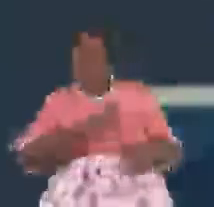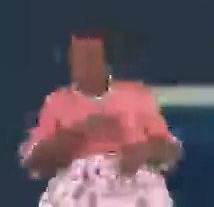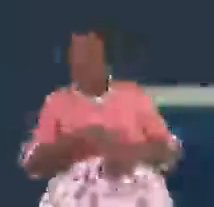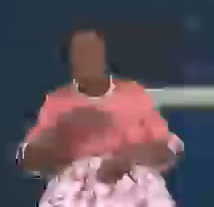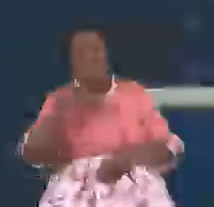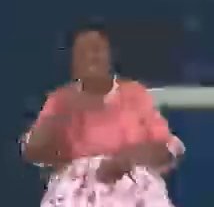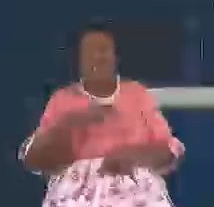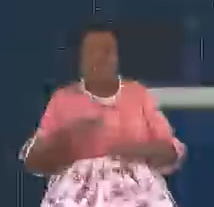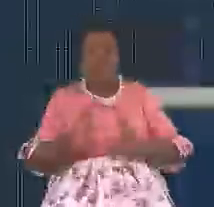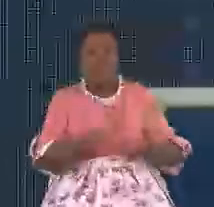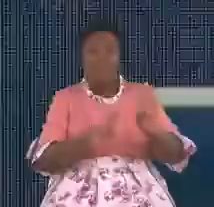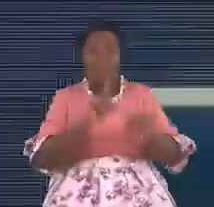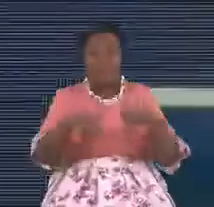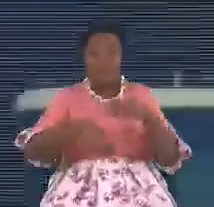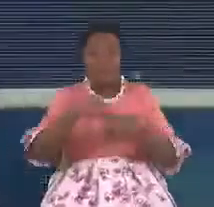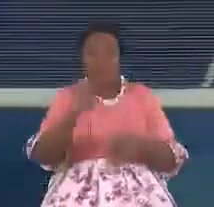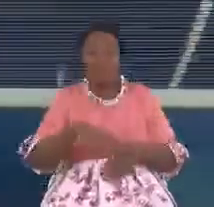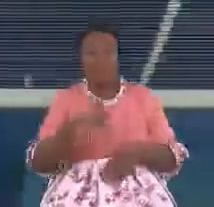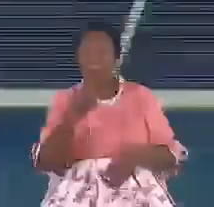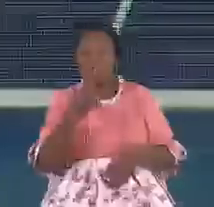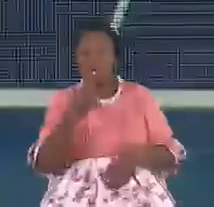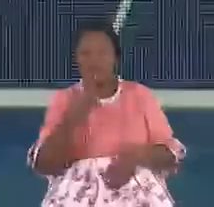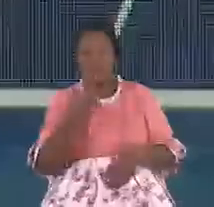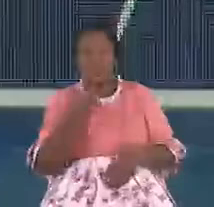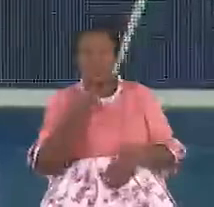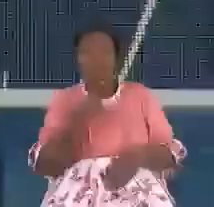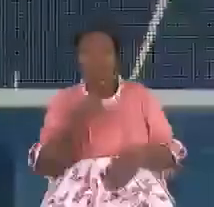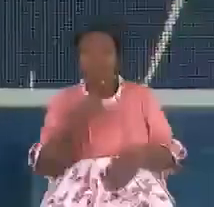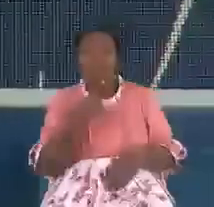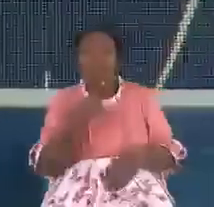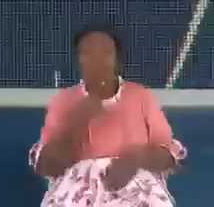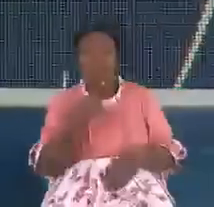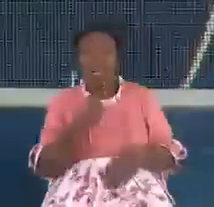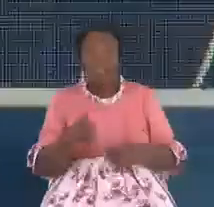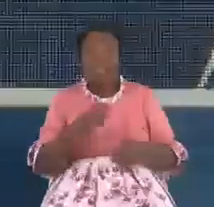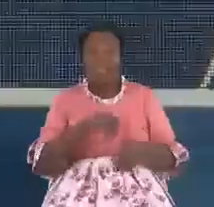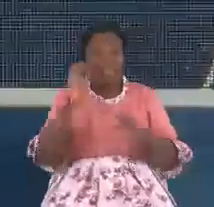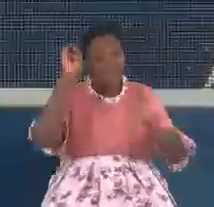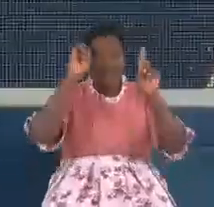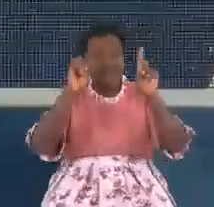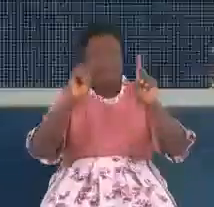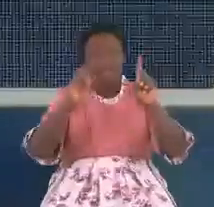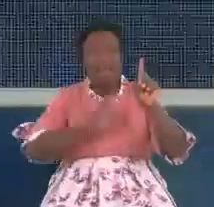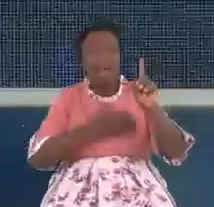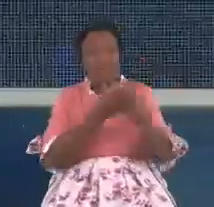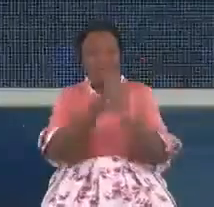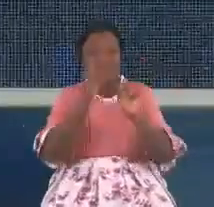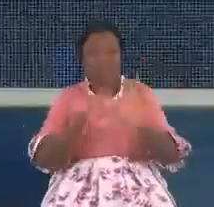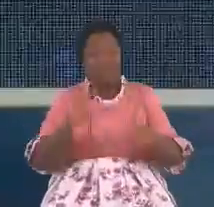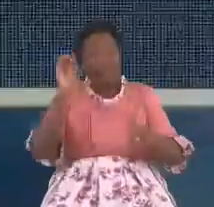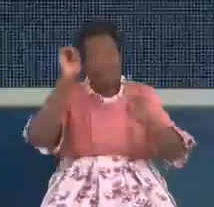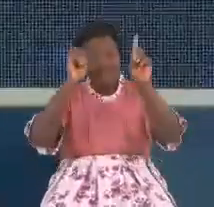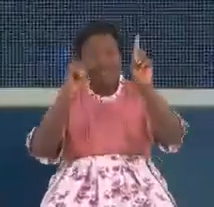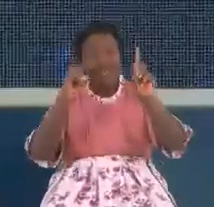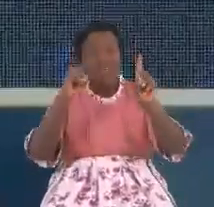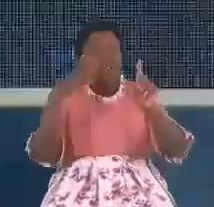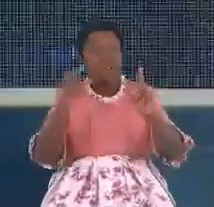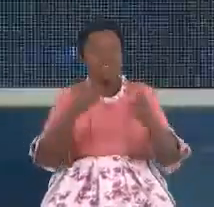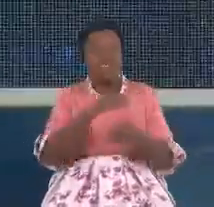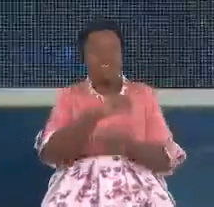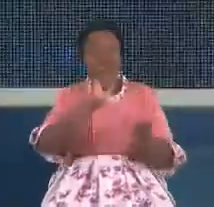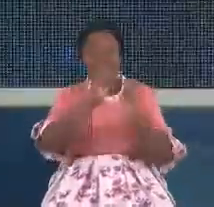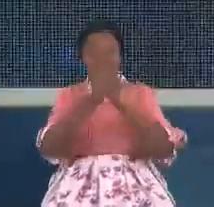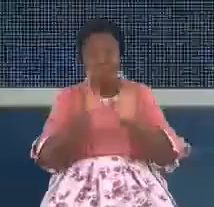go out of your life. He, our Savior, he, the refiner, he,